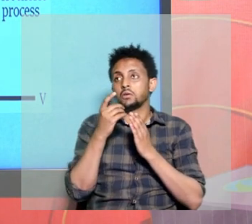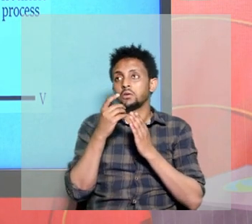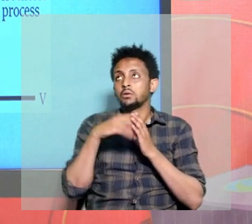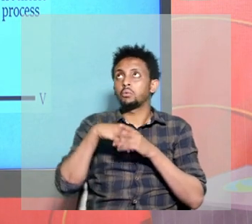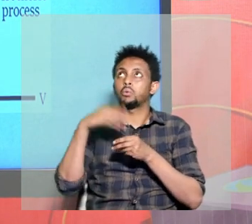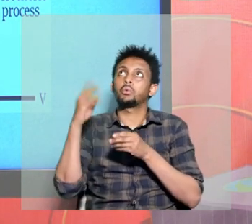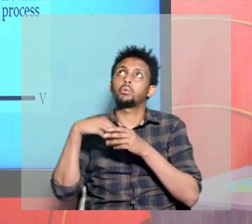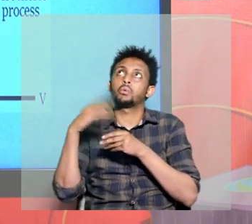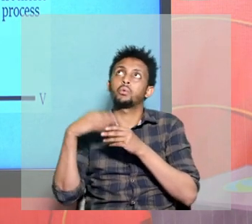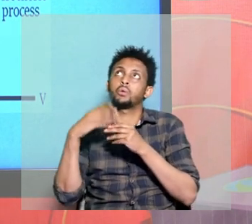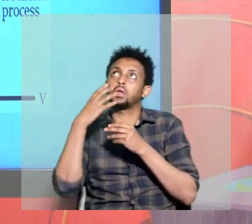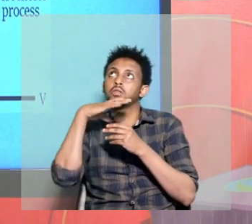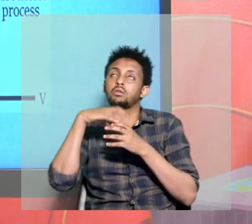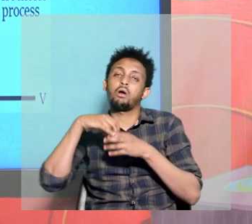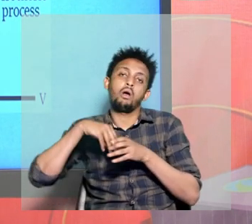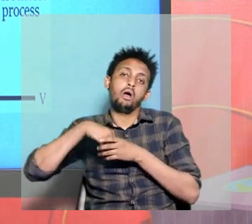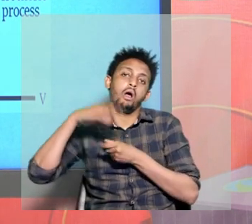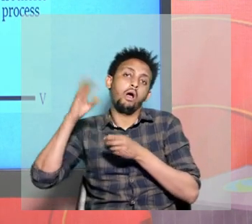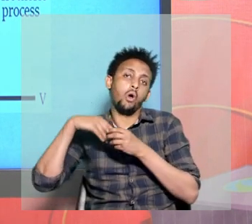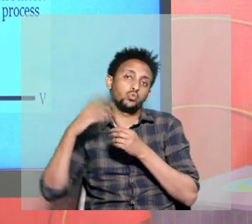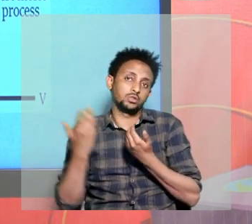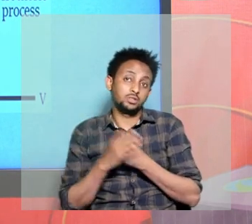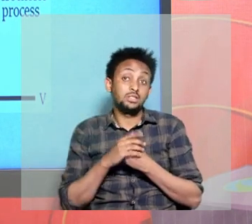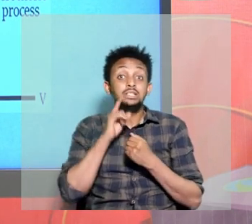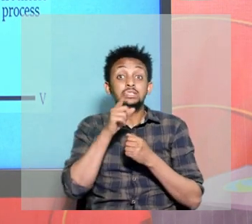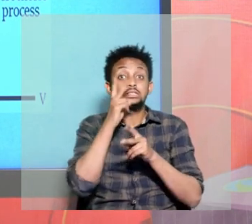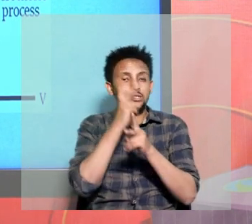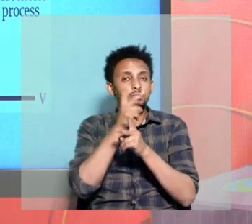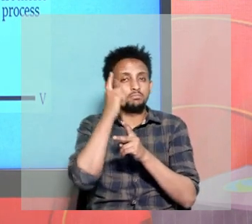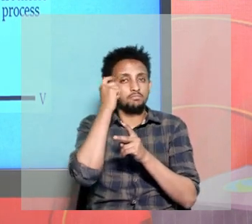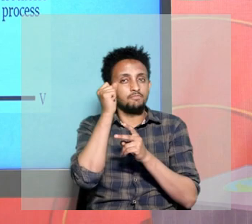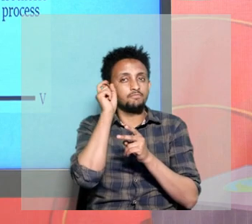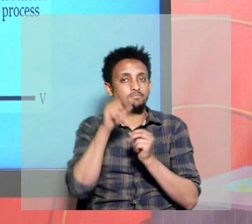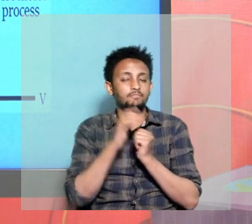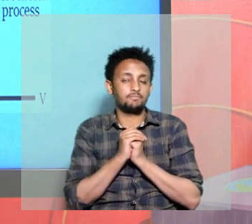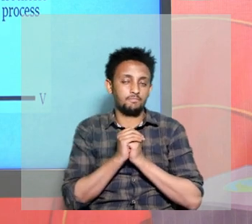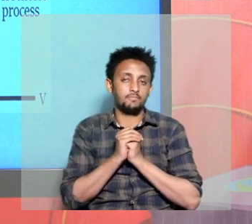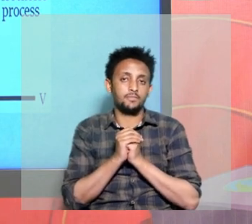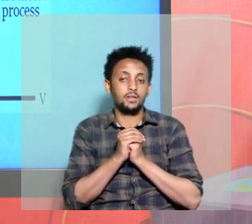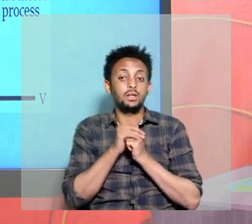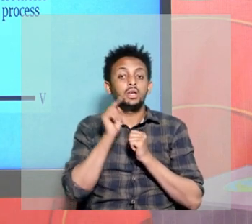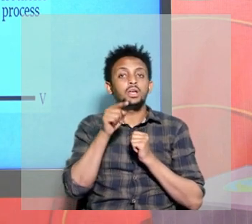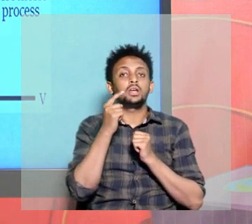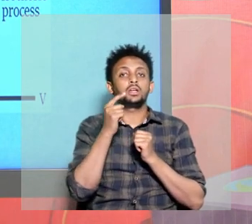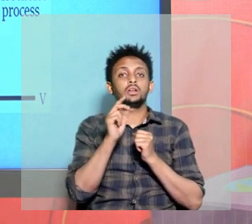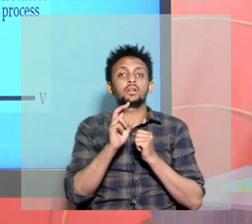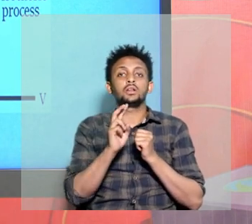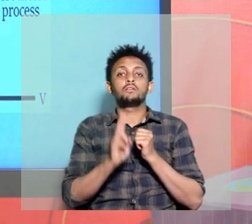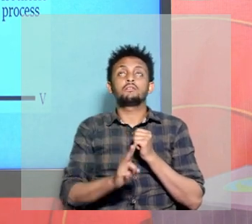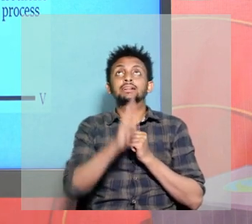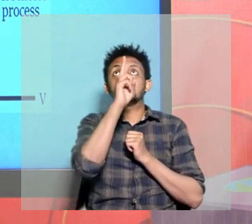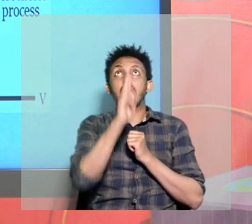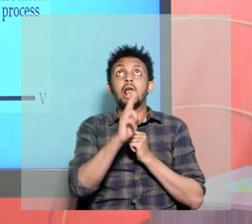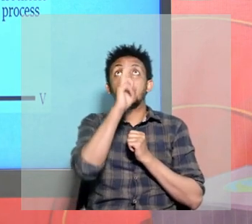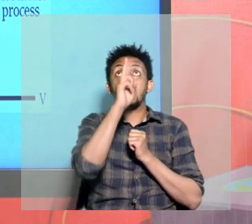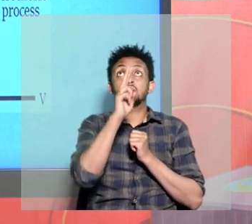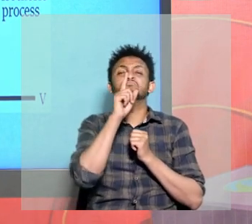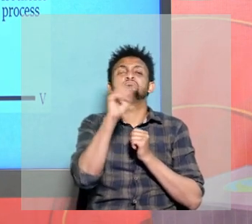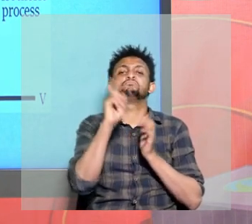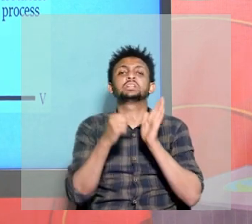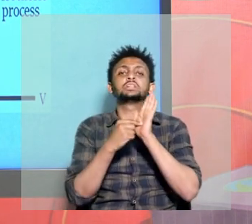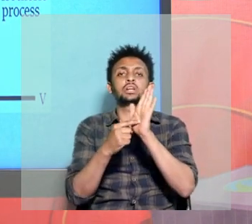or expelled heat out from it. So that keep this in your mind. Here, the vertical line refers to that